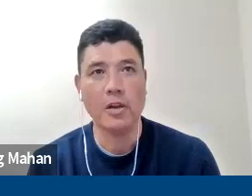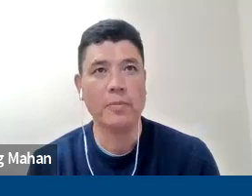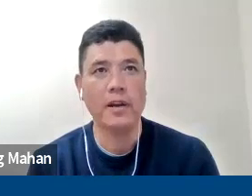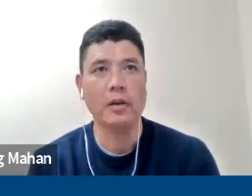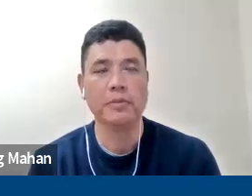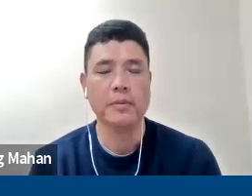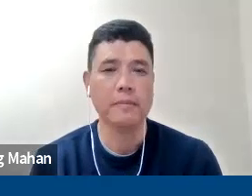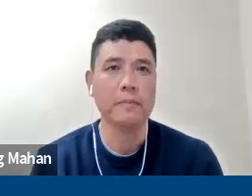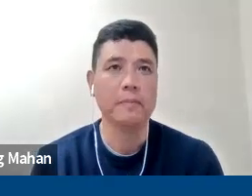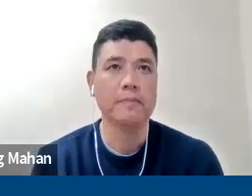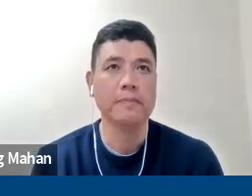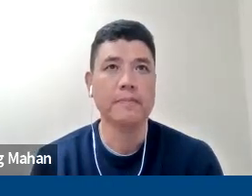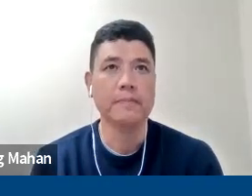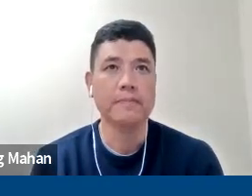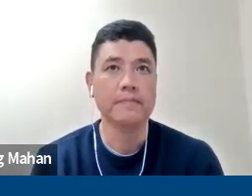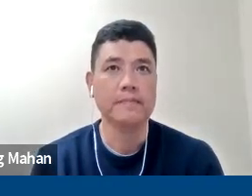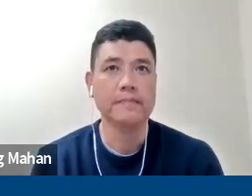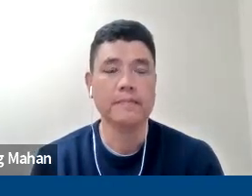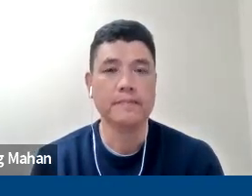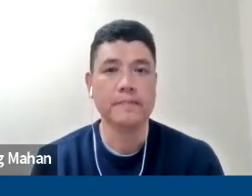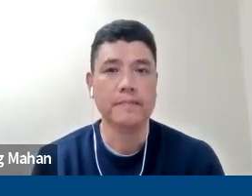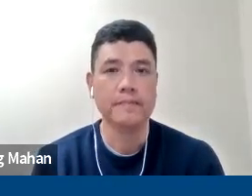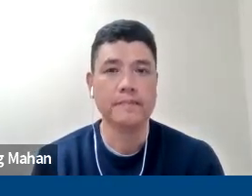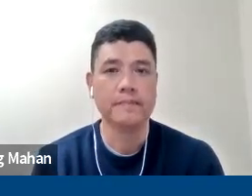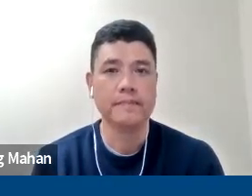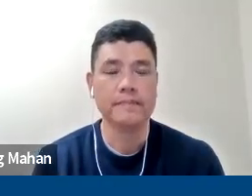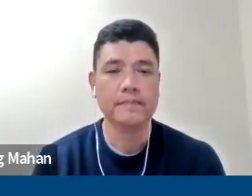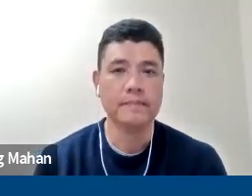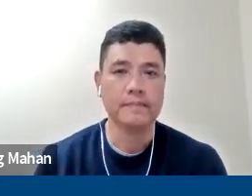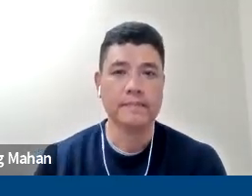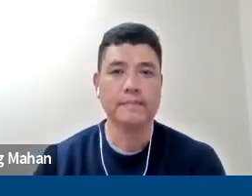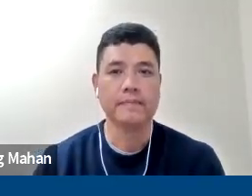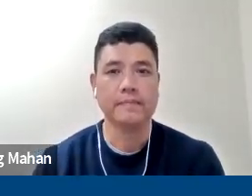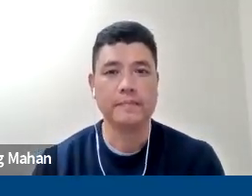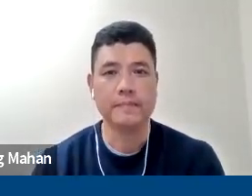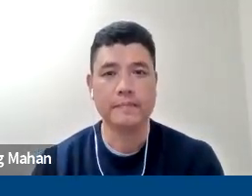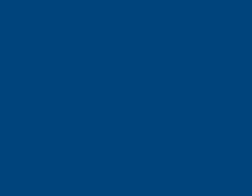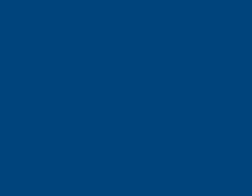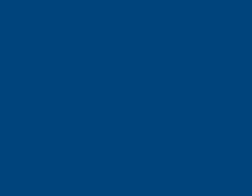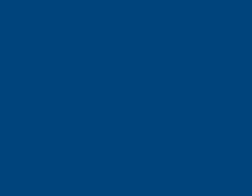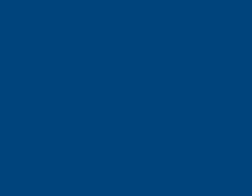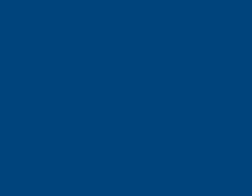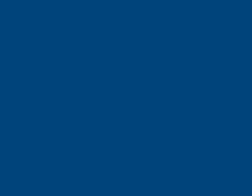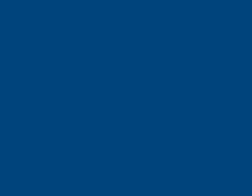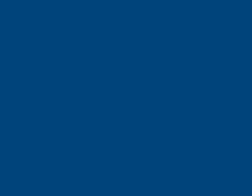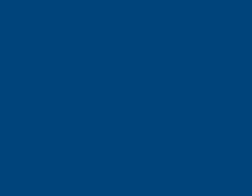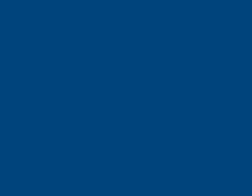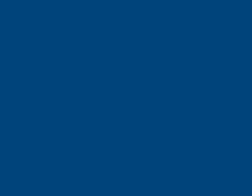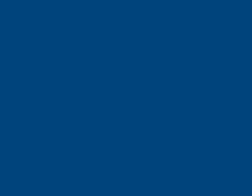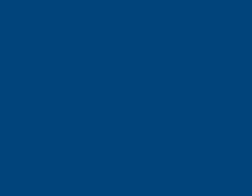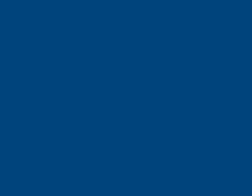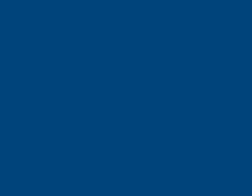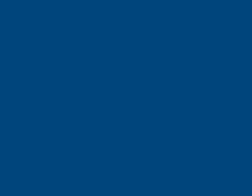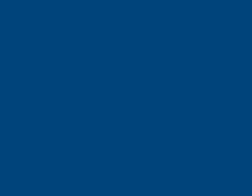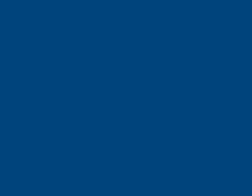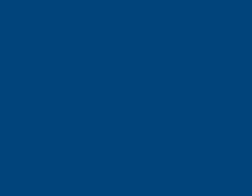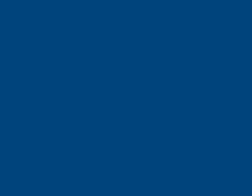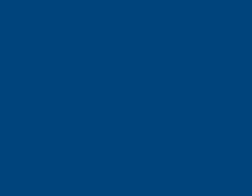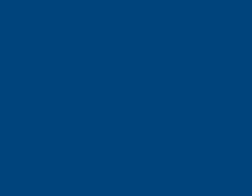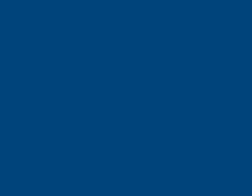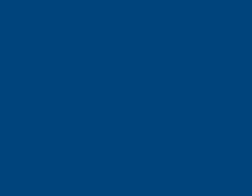The highest risk for flooding this year will be during the rainy season. So the monsoons, July, August through September, those